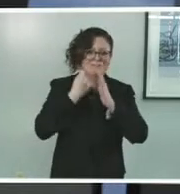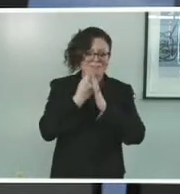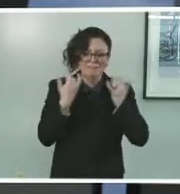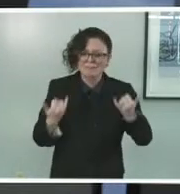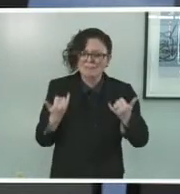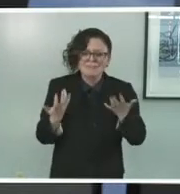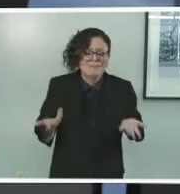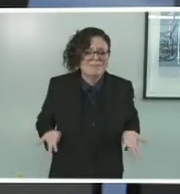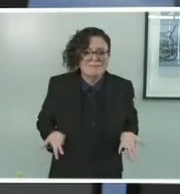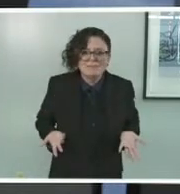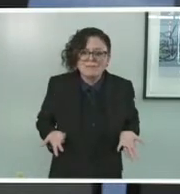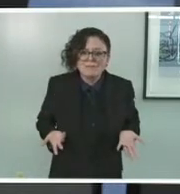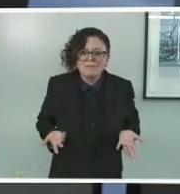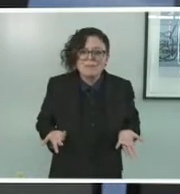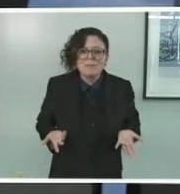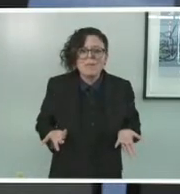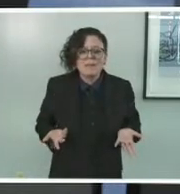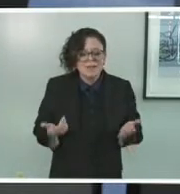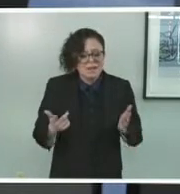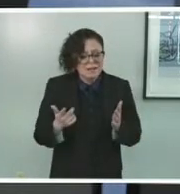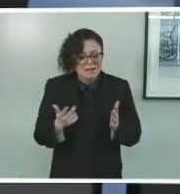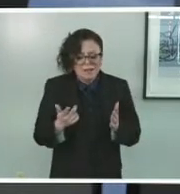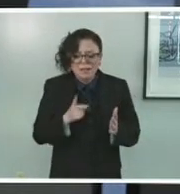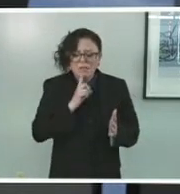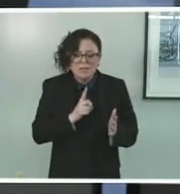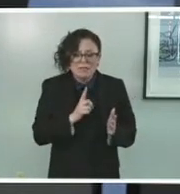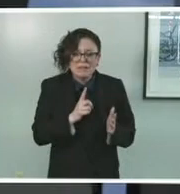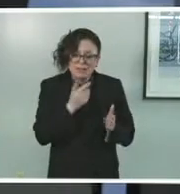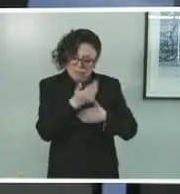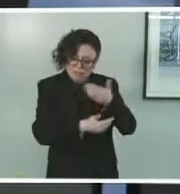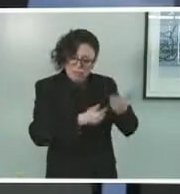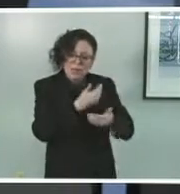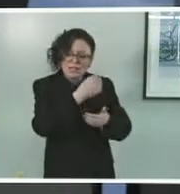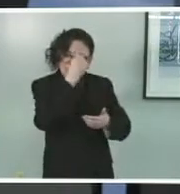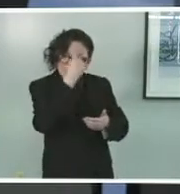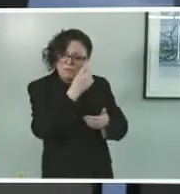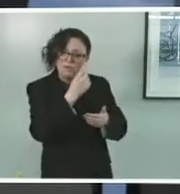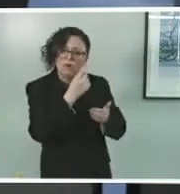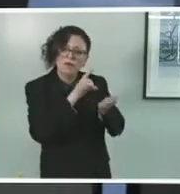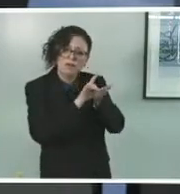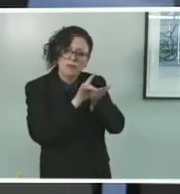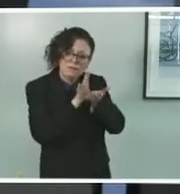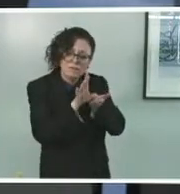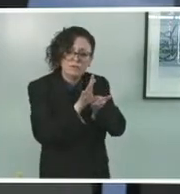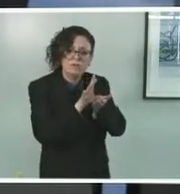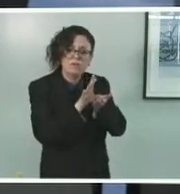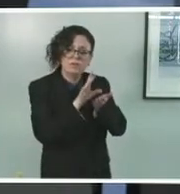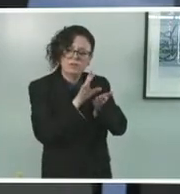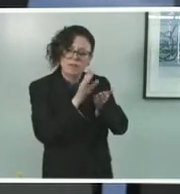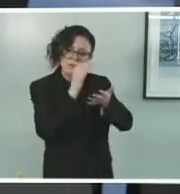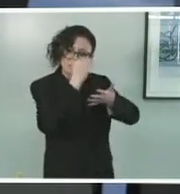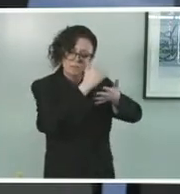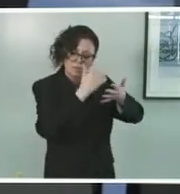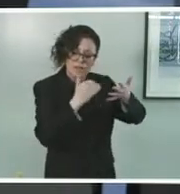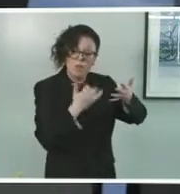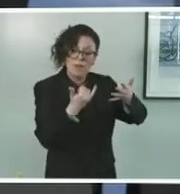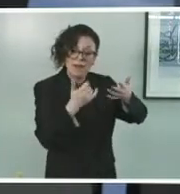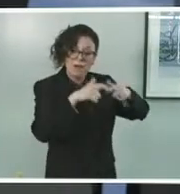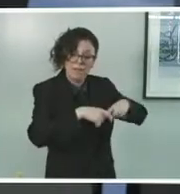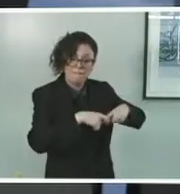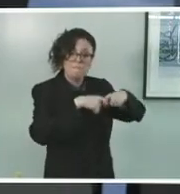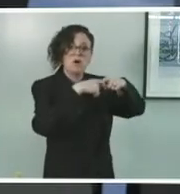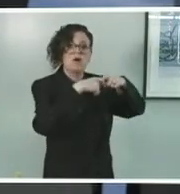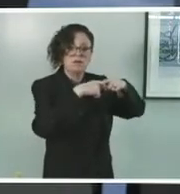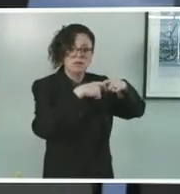a process for evictions. It's an orderly process. It's paused right now, but once we get